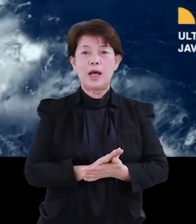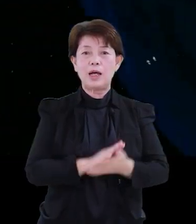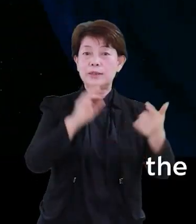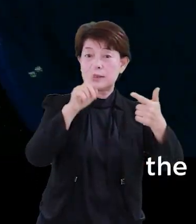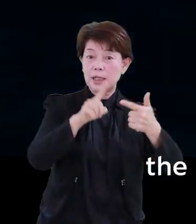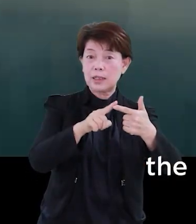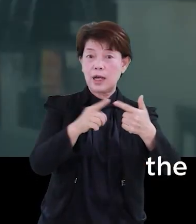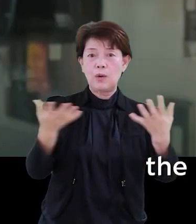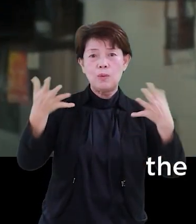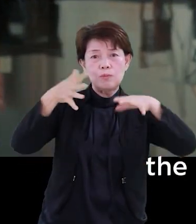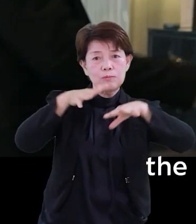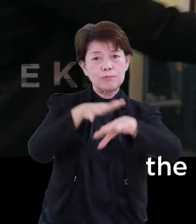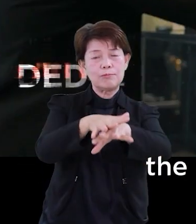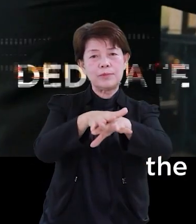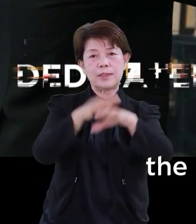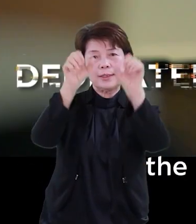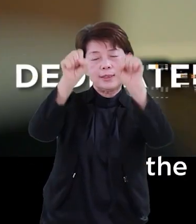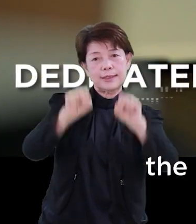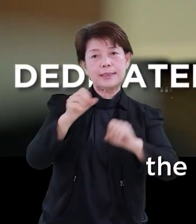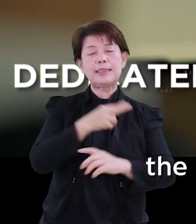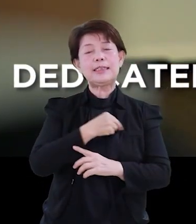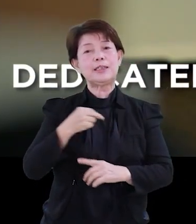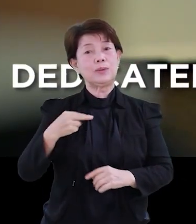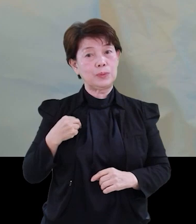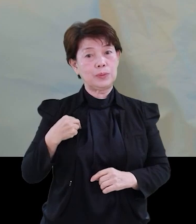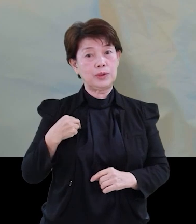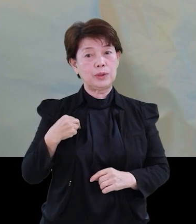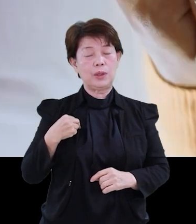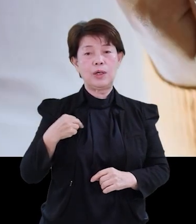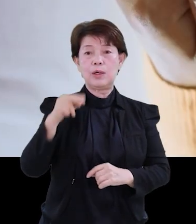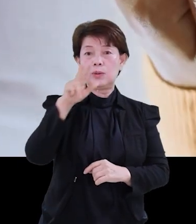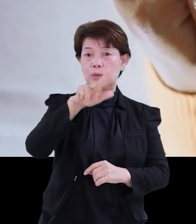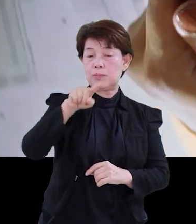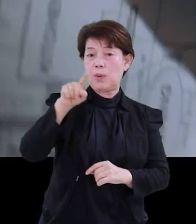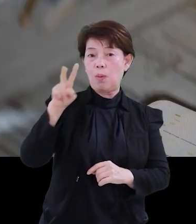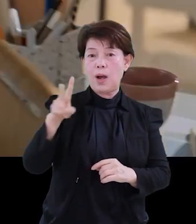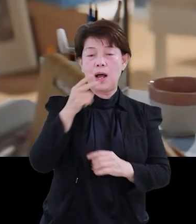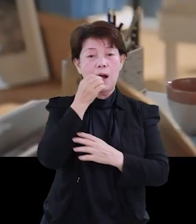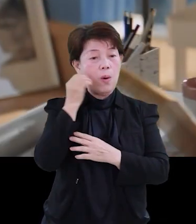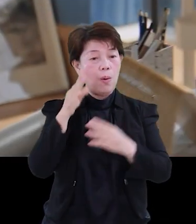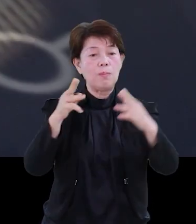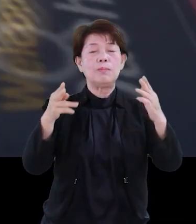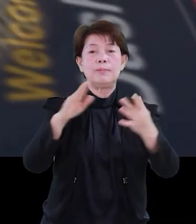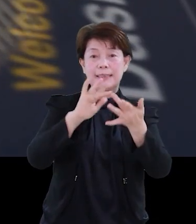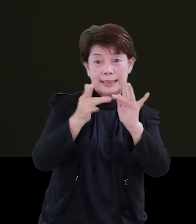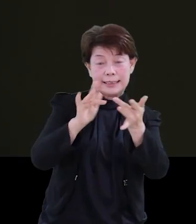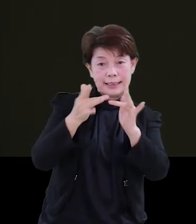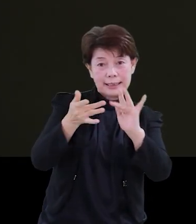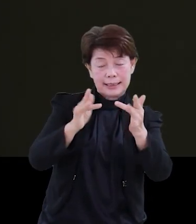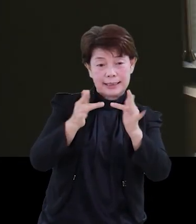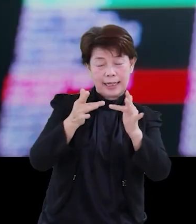also acquired the second largest fixed line business in Indonesia, which has around 3.1 million home passes, around